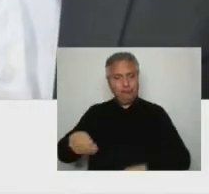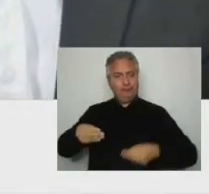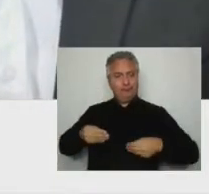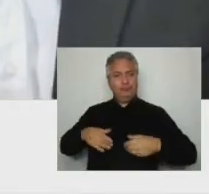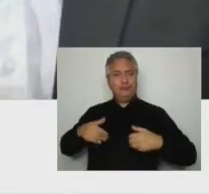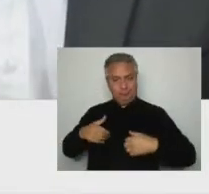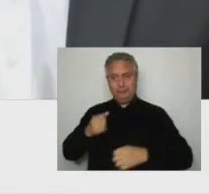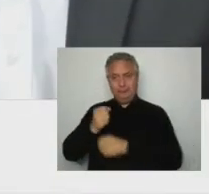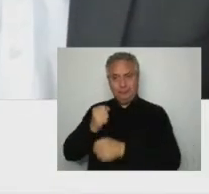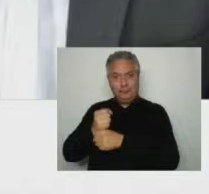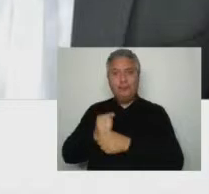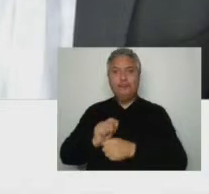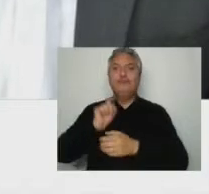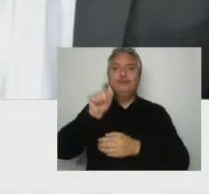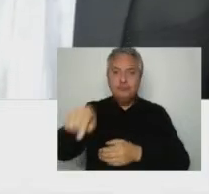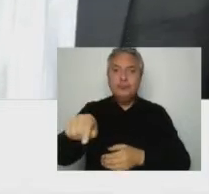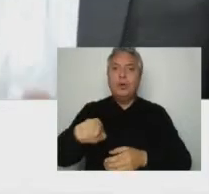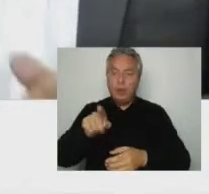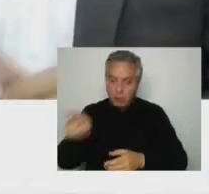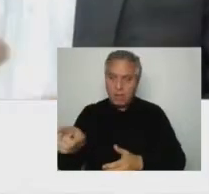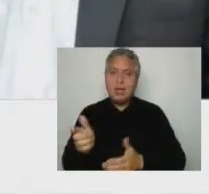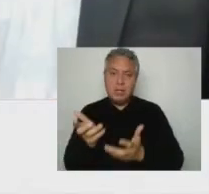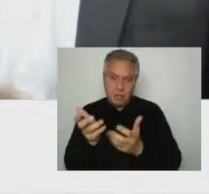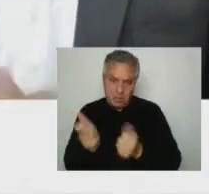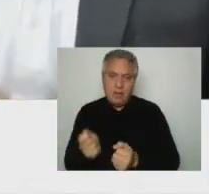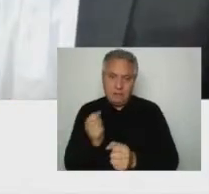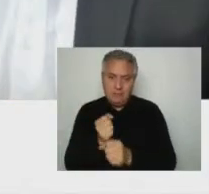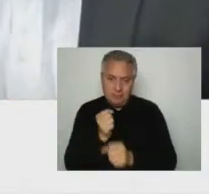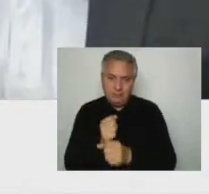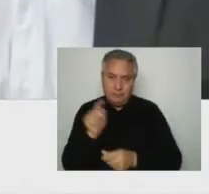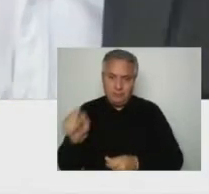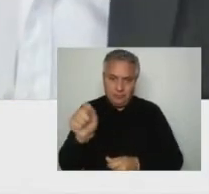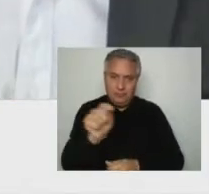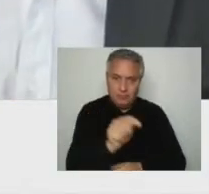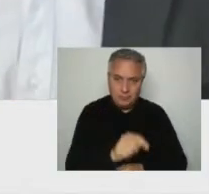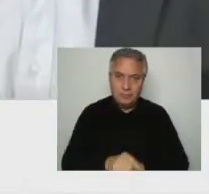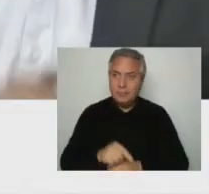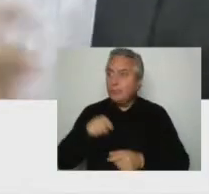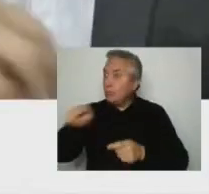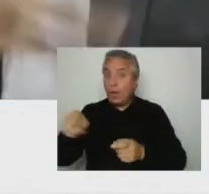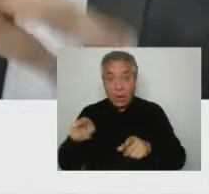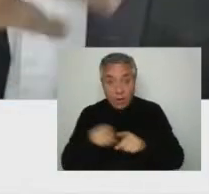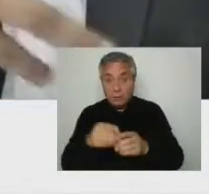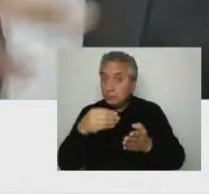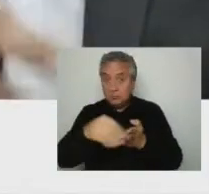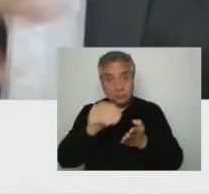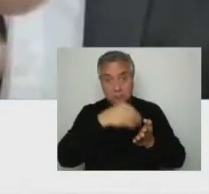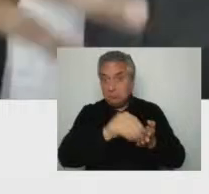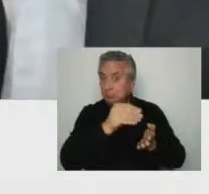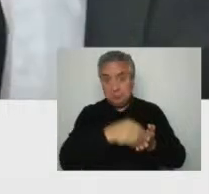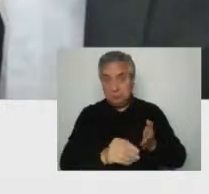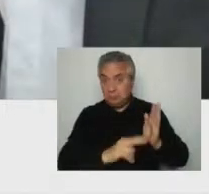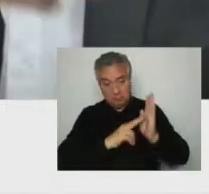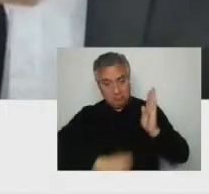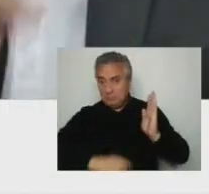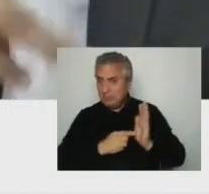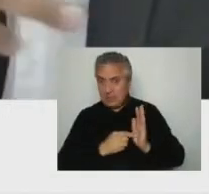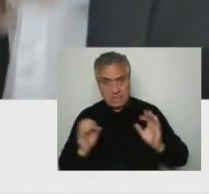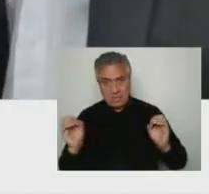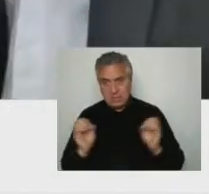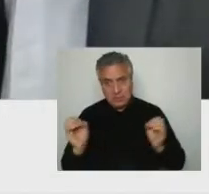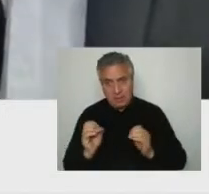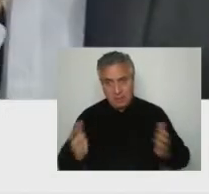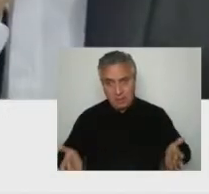who do not necessarily contribute to the pension system. And then you have public sector freelancers as well.